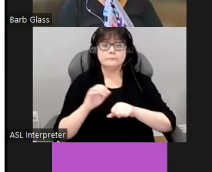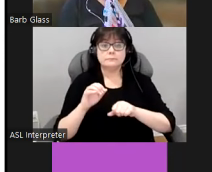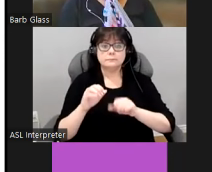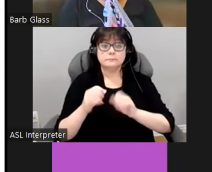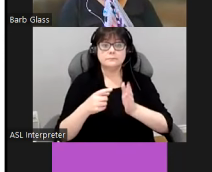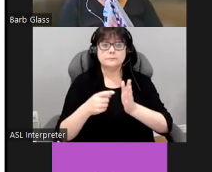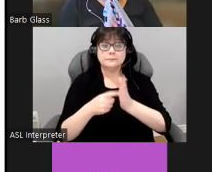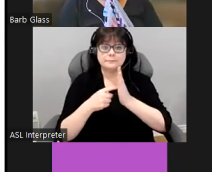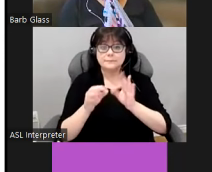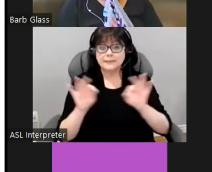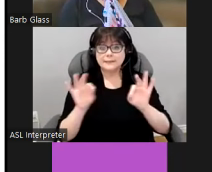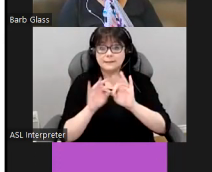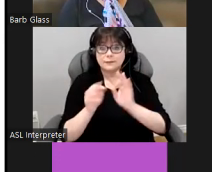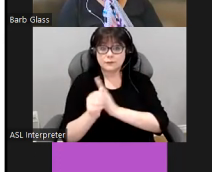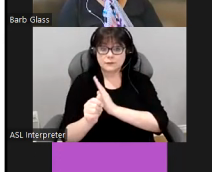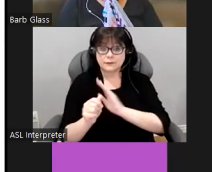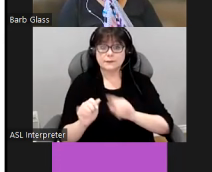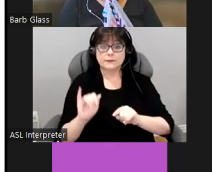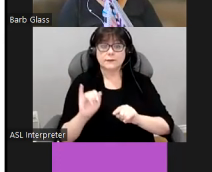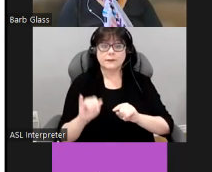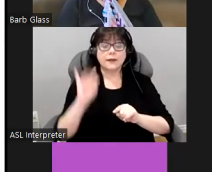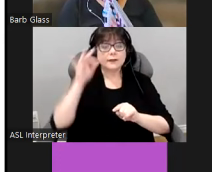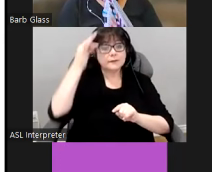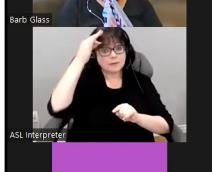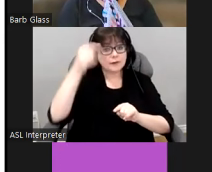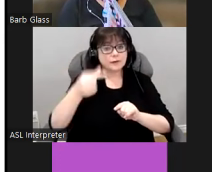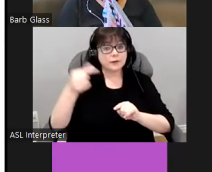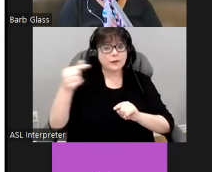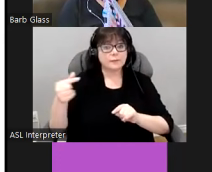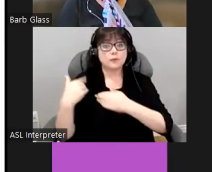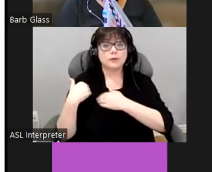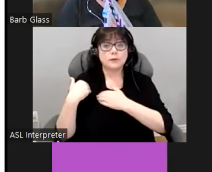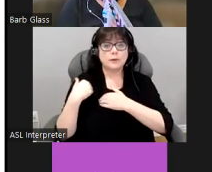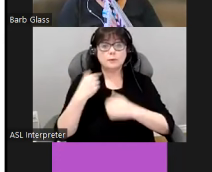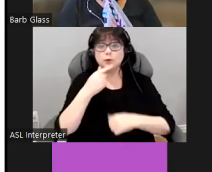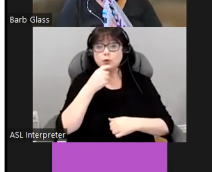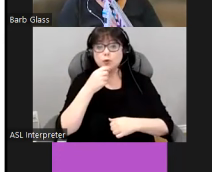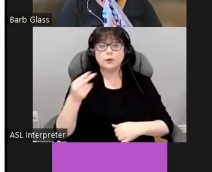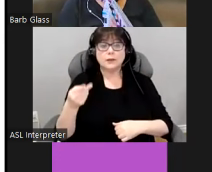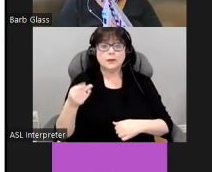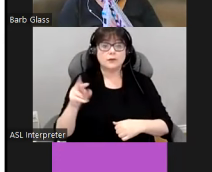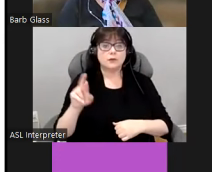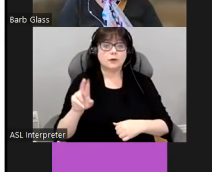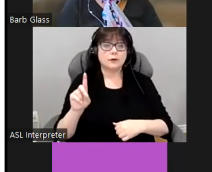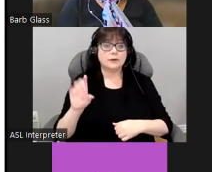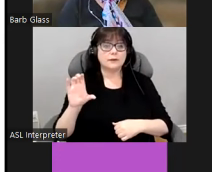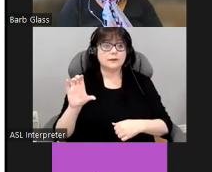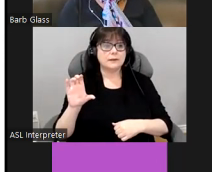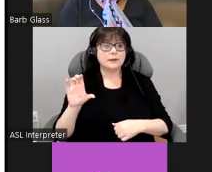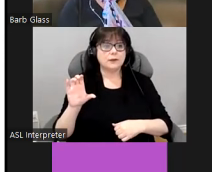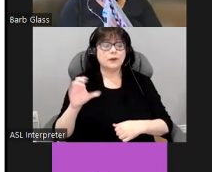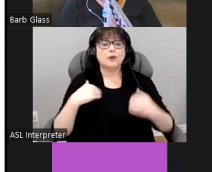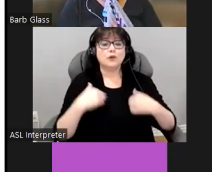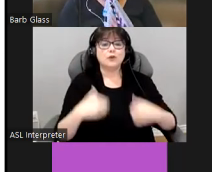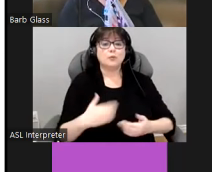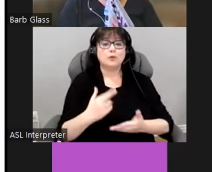the ministry responsible at the federal government level was Human Resources Development Canada, or HRDC. Oops, I forgot a bracket at the